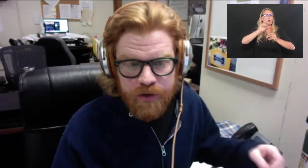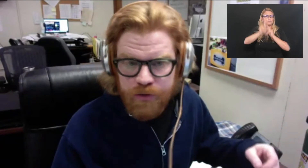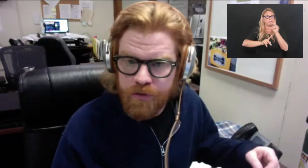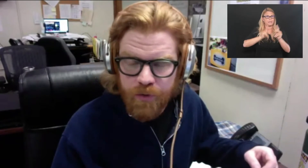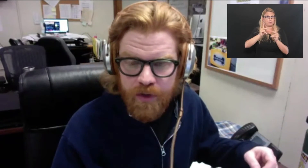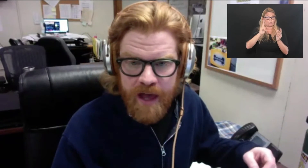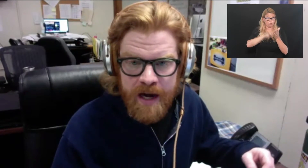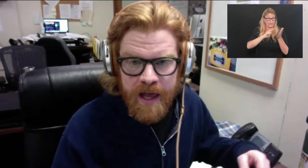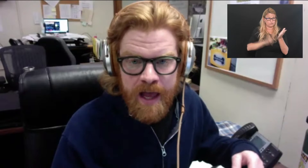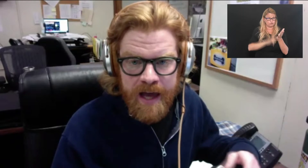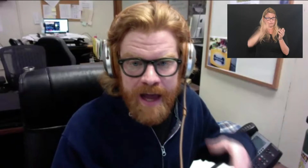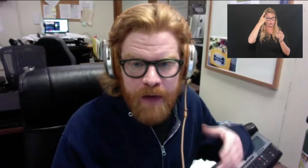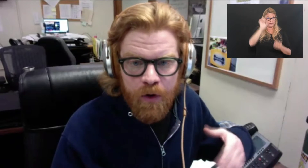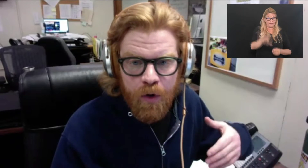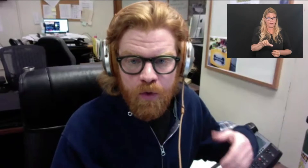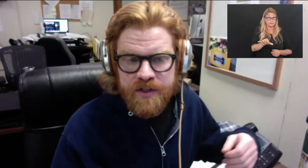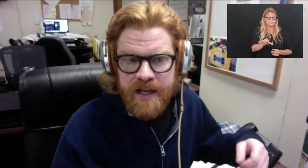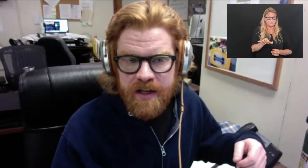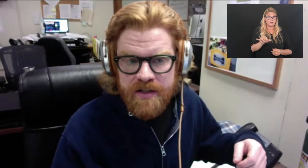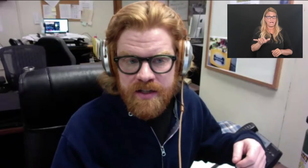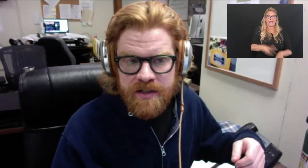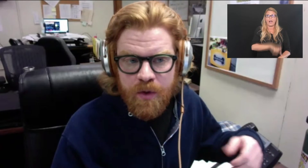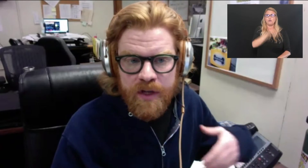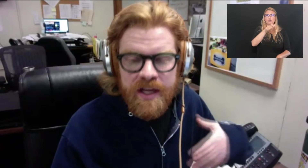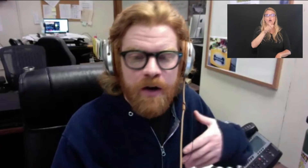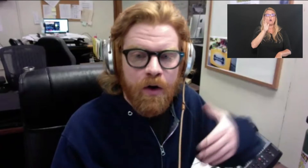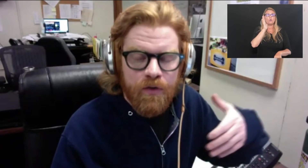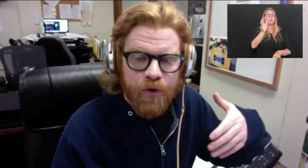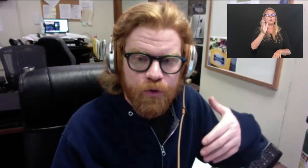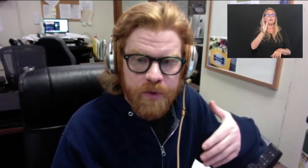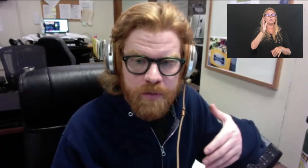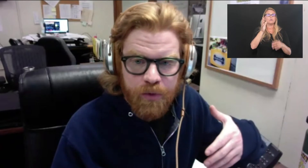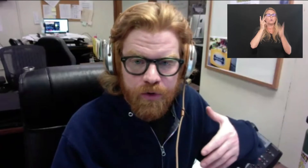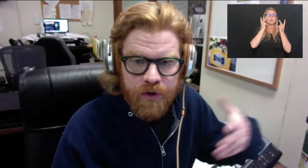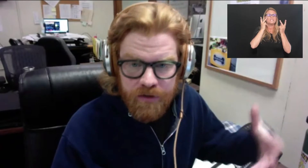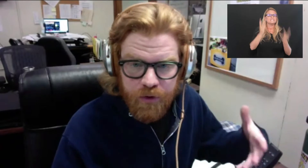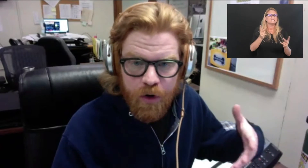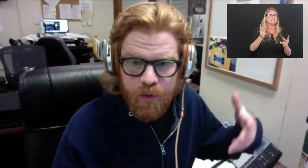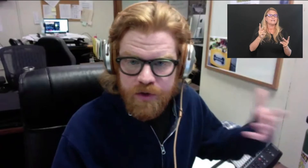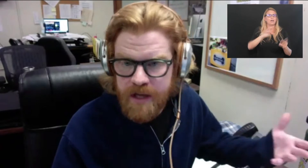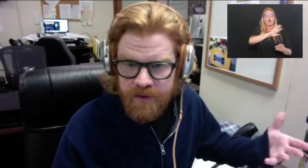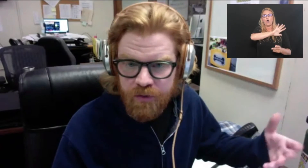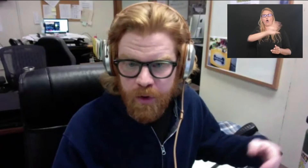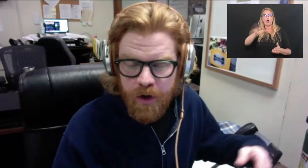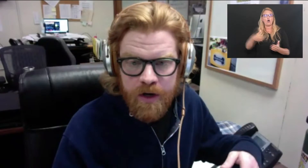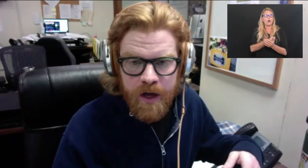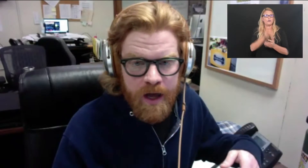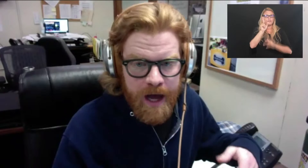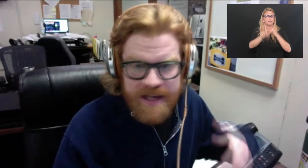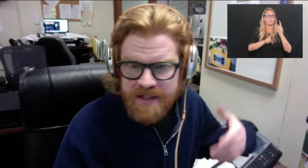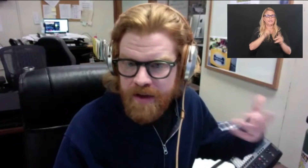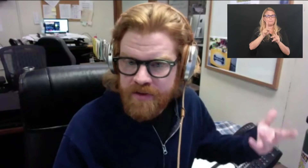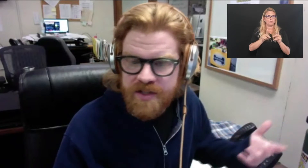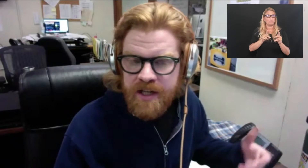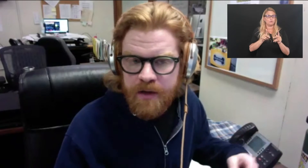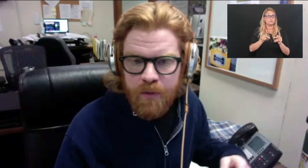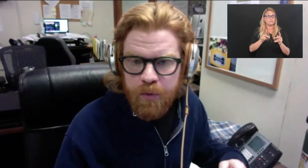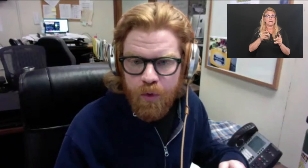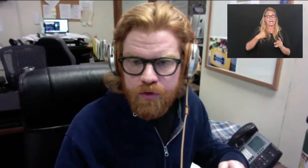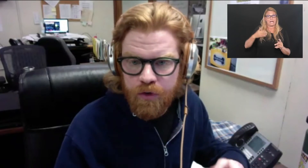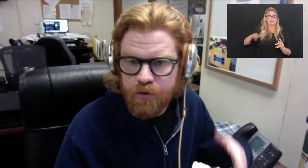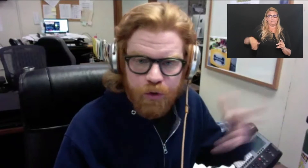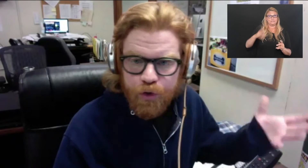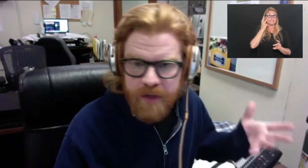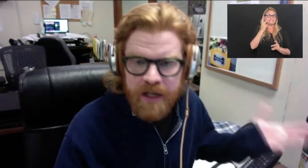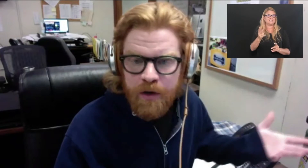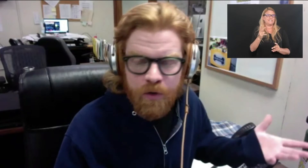to register for that? And how long will it take us until we get all of those people their gift card or savings bond? I still haven't seen any